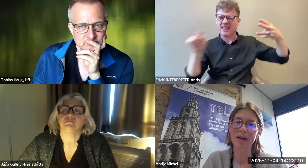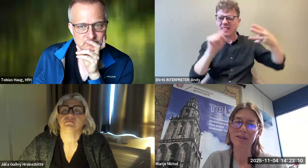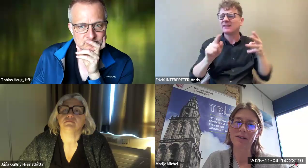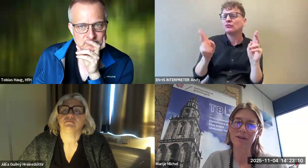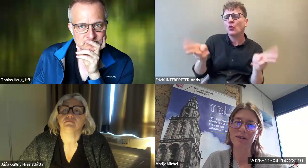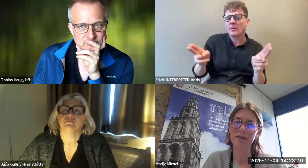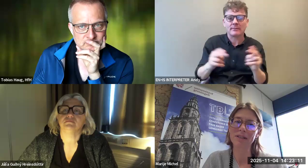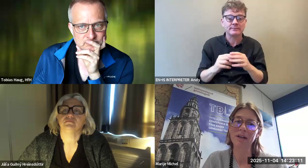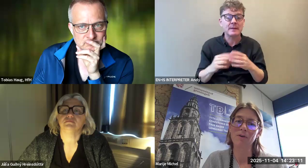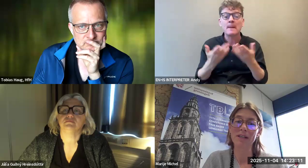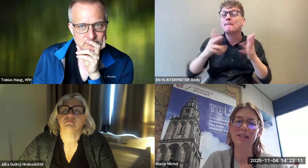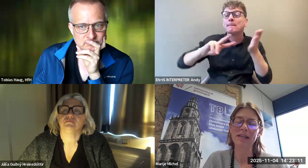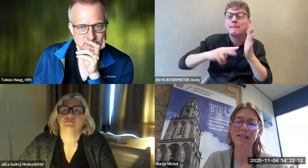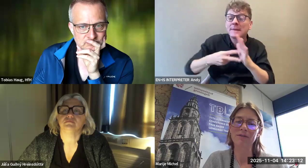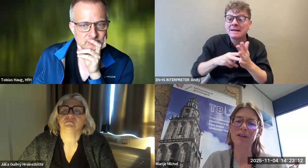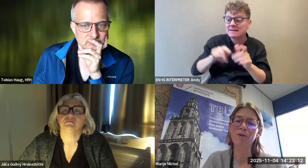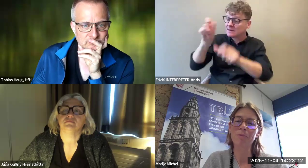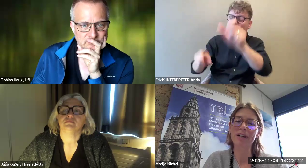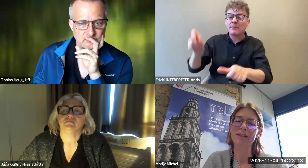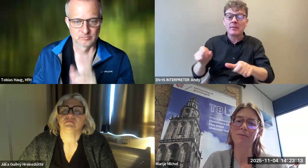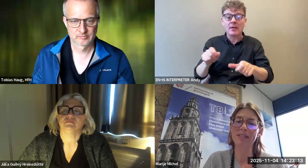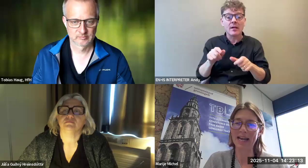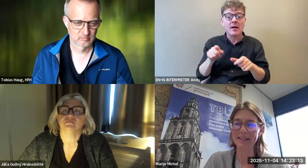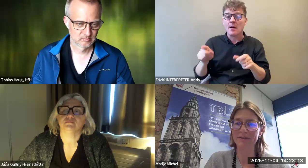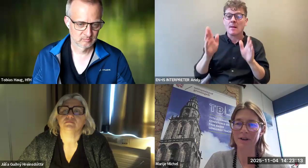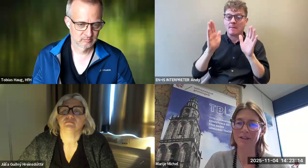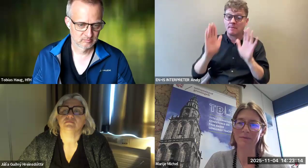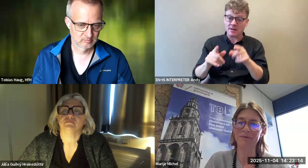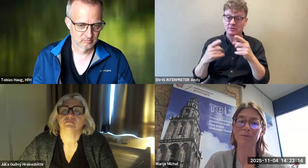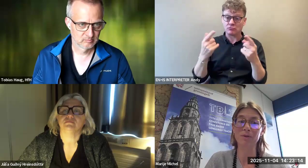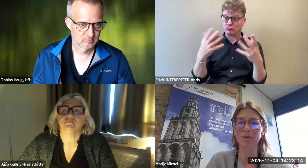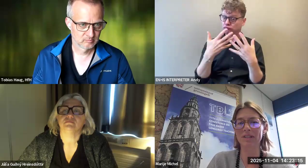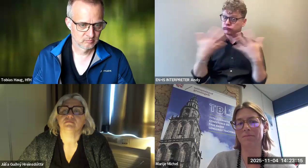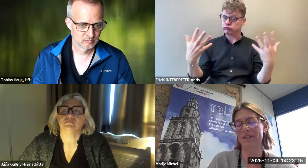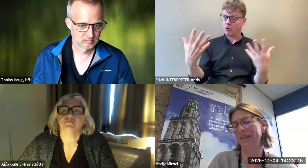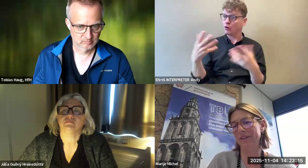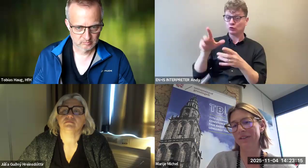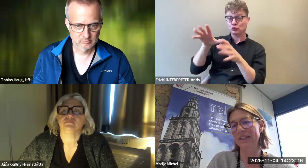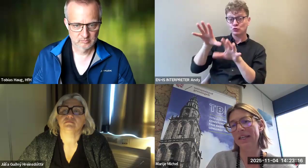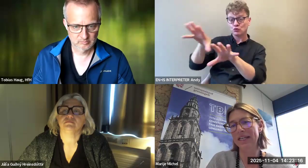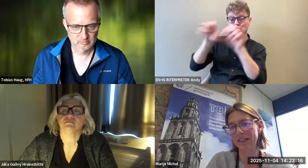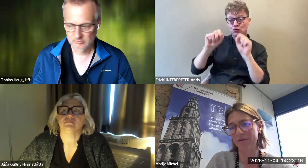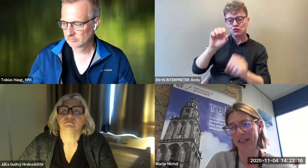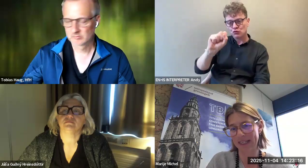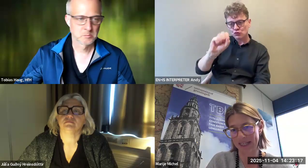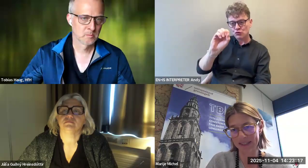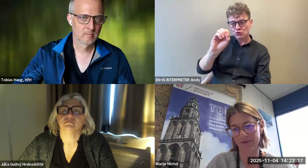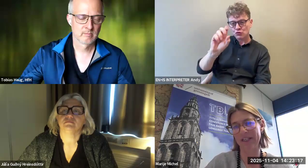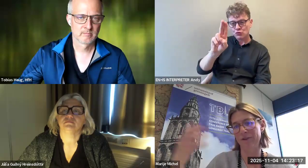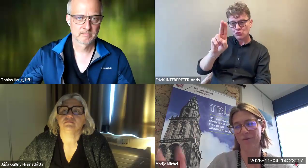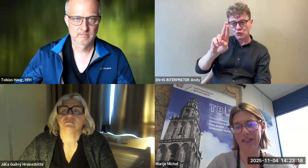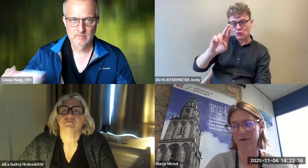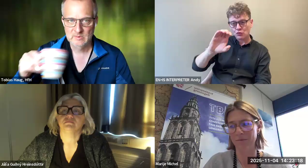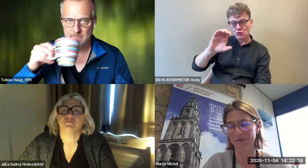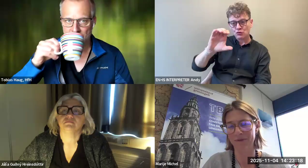typically requires learners or test takers to incorporate substantive content from source materials into their text